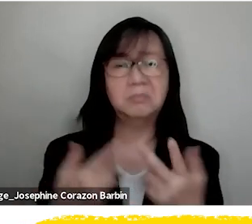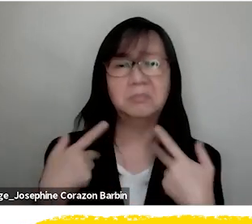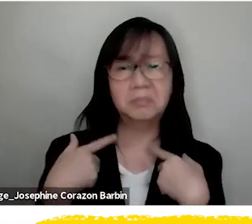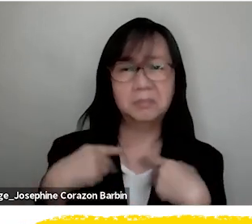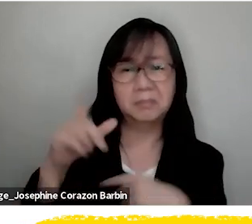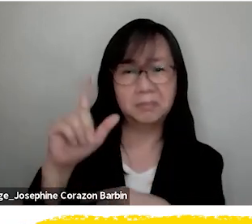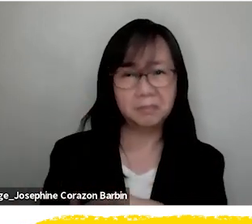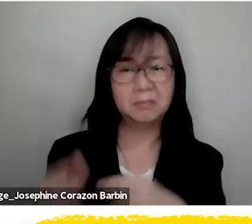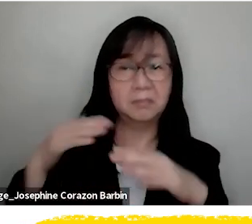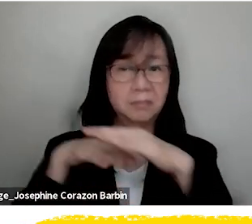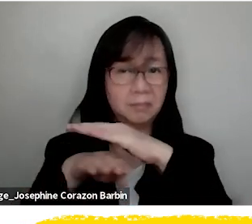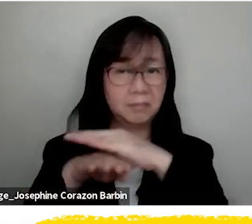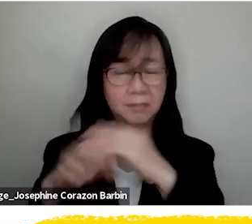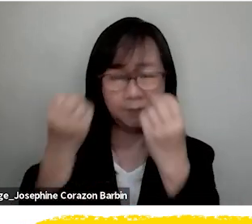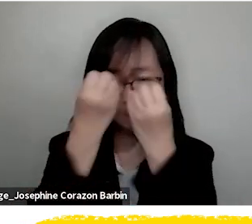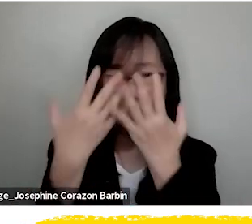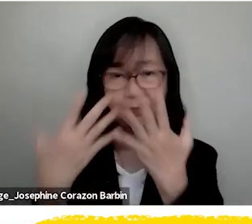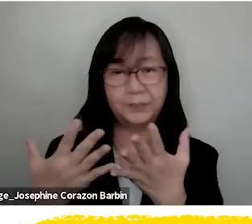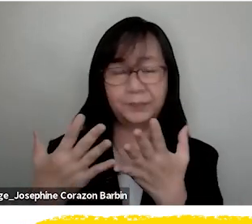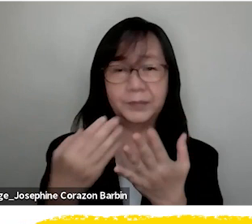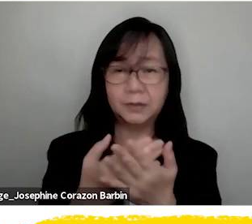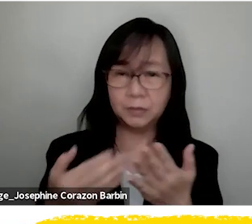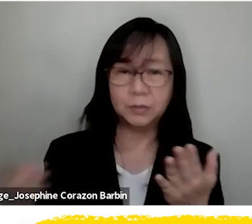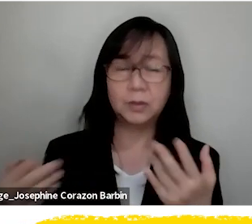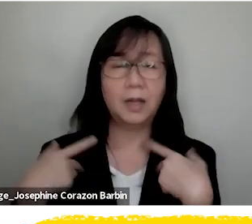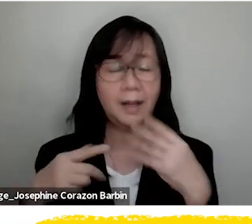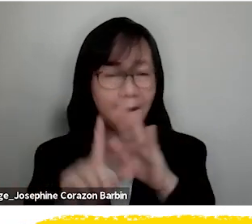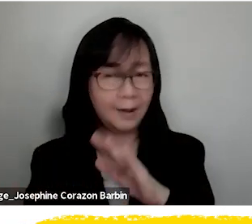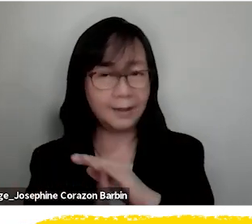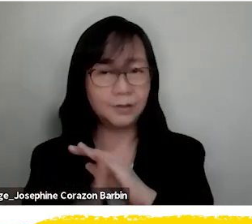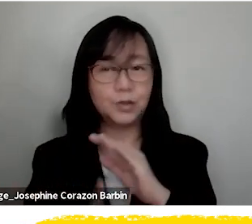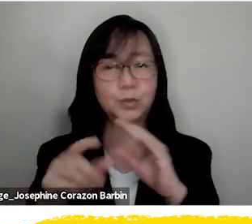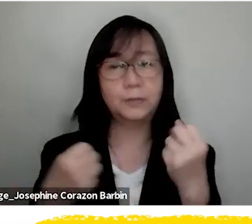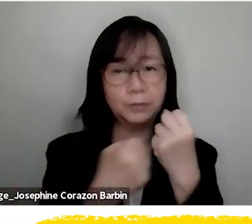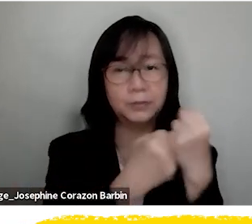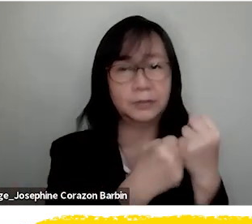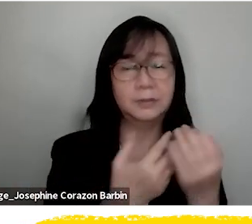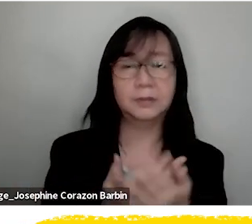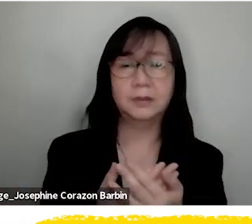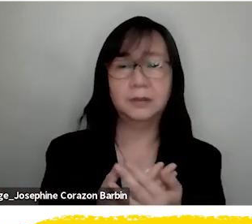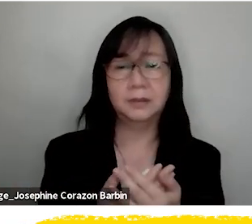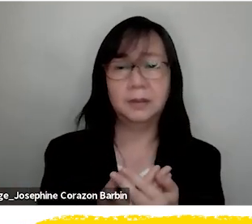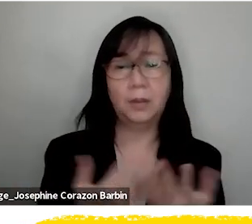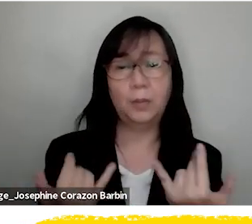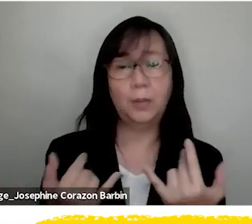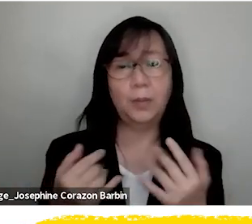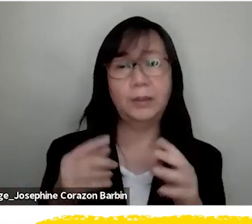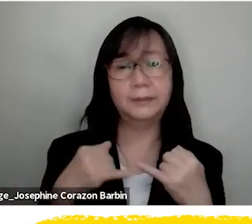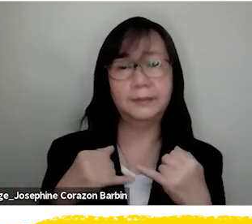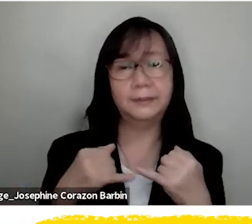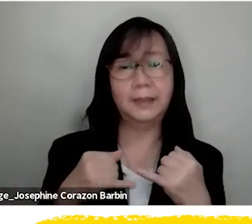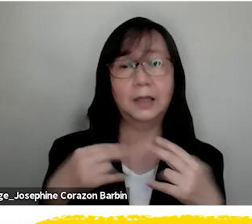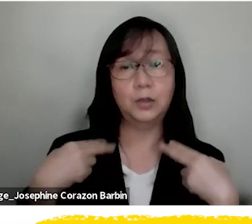to information and resources. They have less support when it comes to exercising their